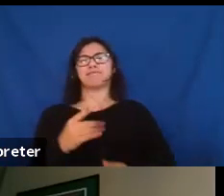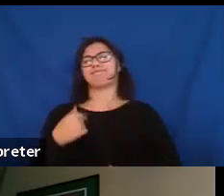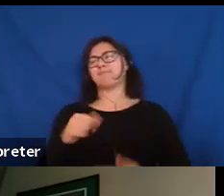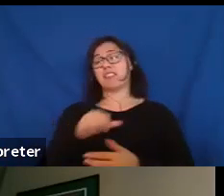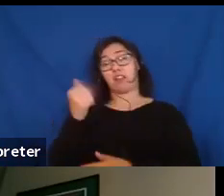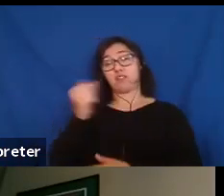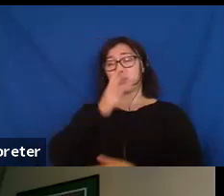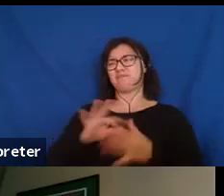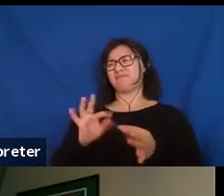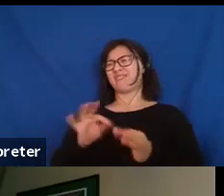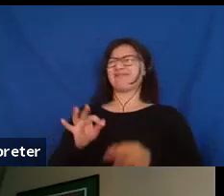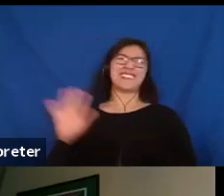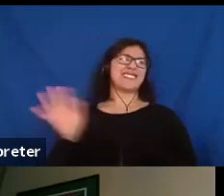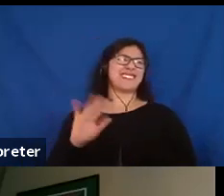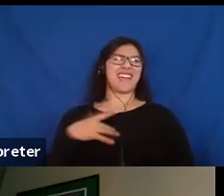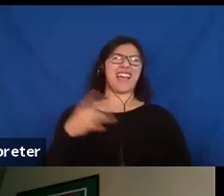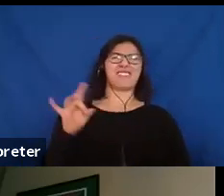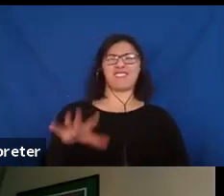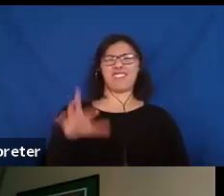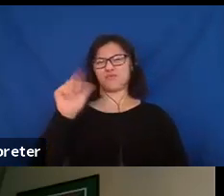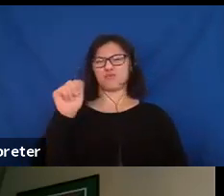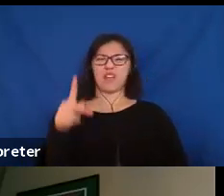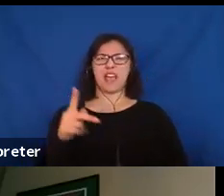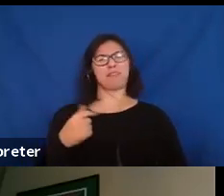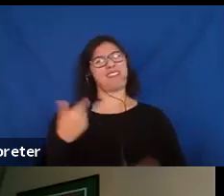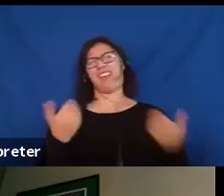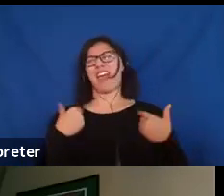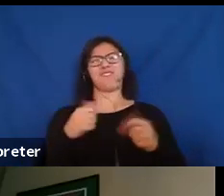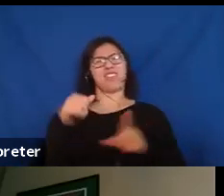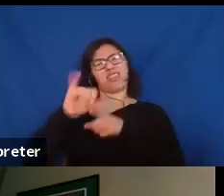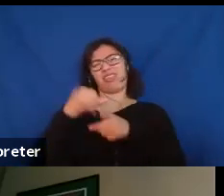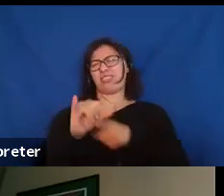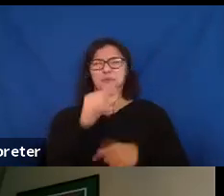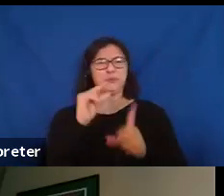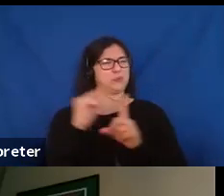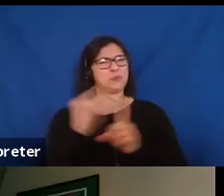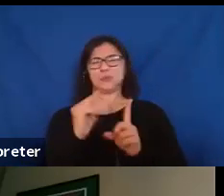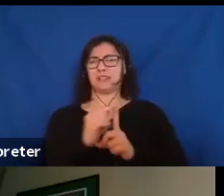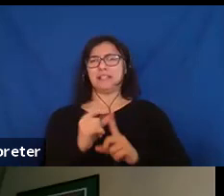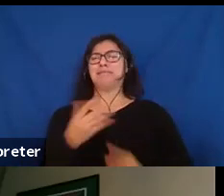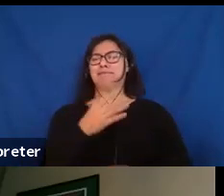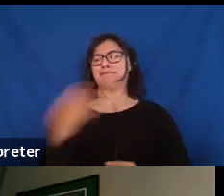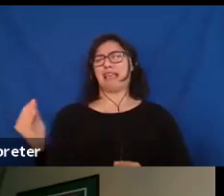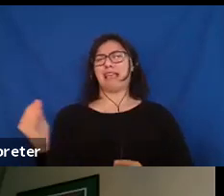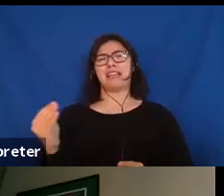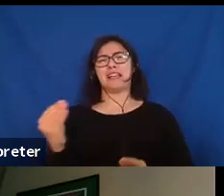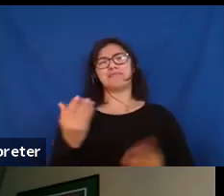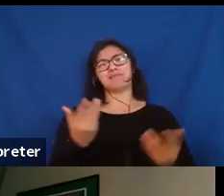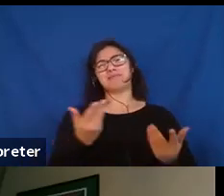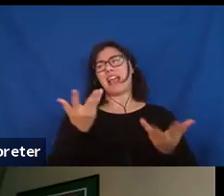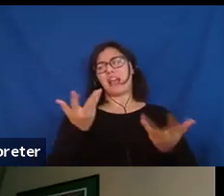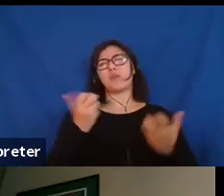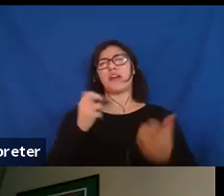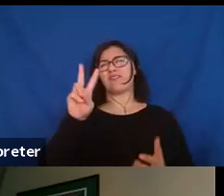food options? Now, Zach is thinking, I don't think this is supposed to be about your comfort.